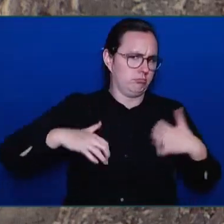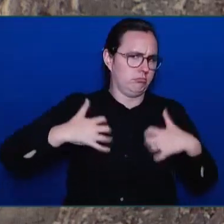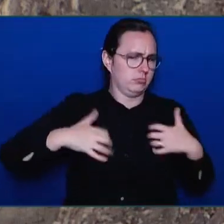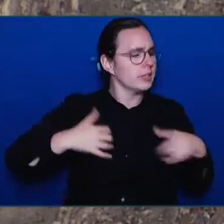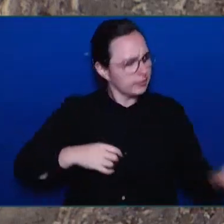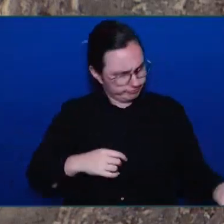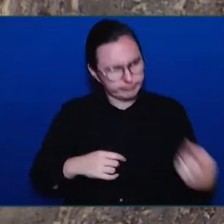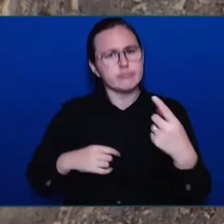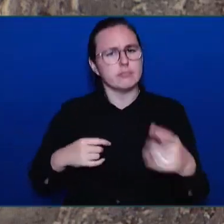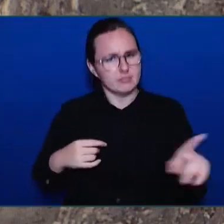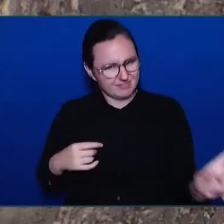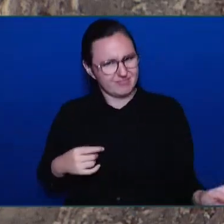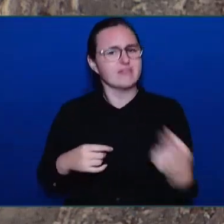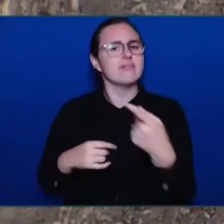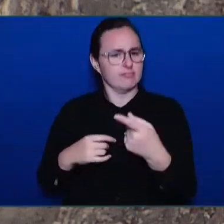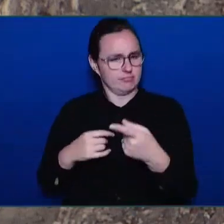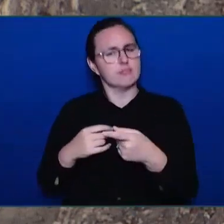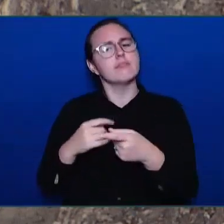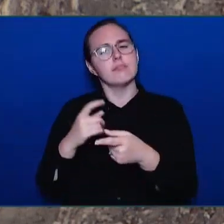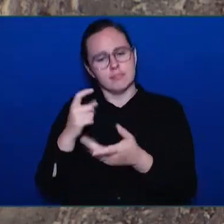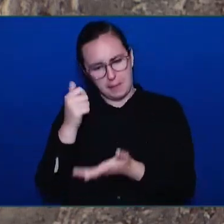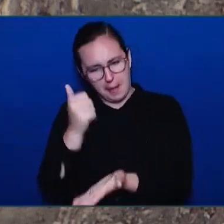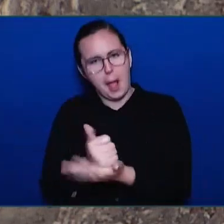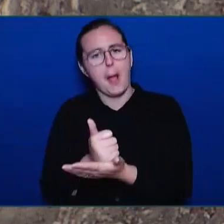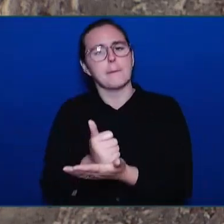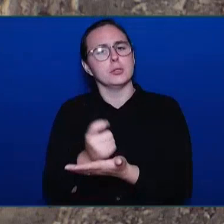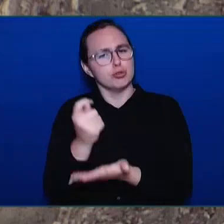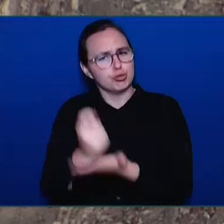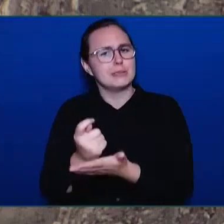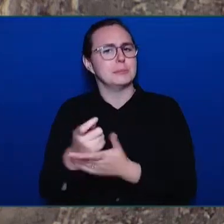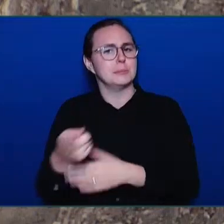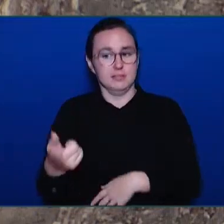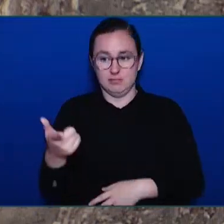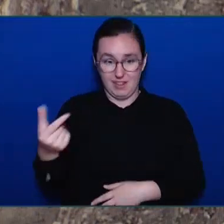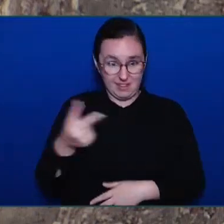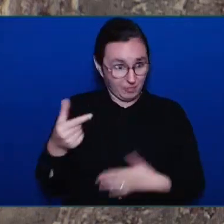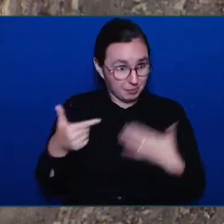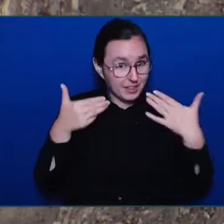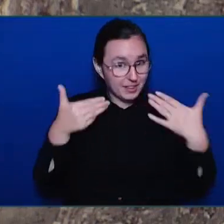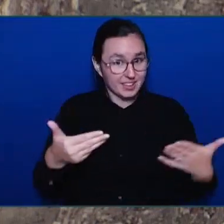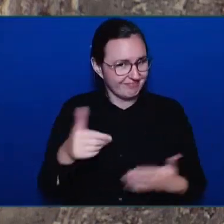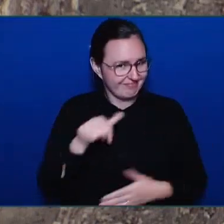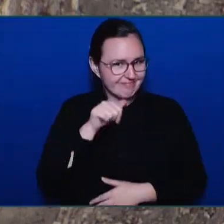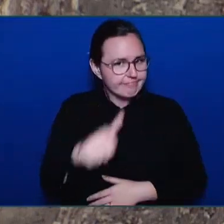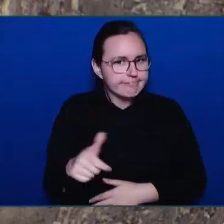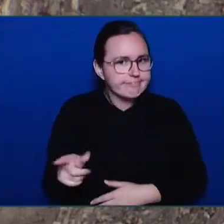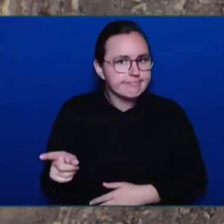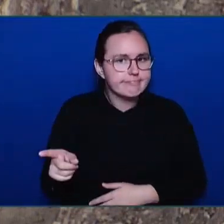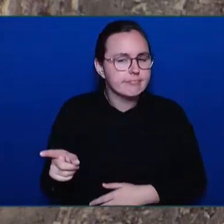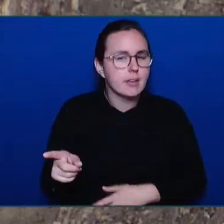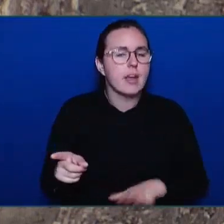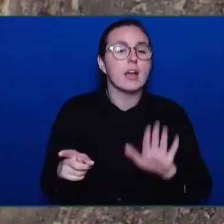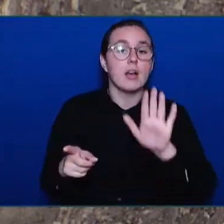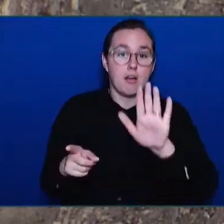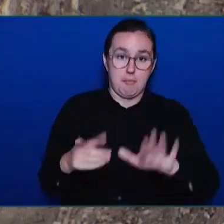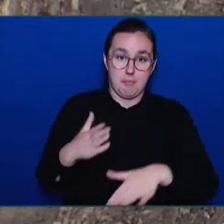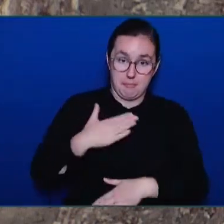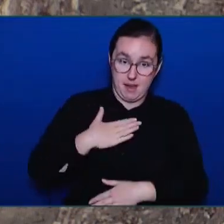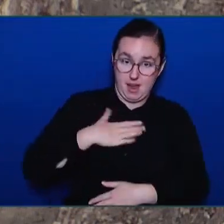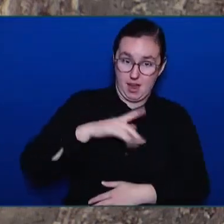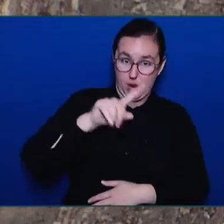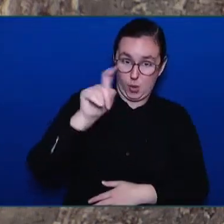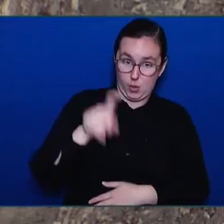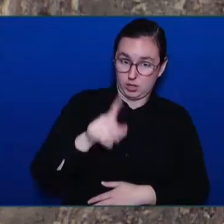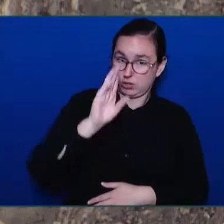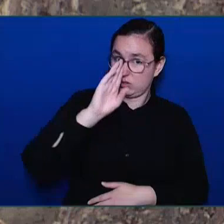direct. Does the government support involuntary care for vulnerable youth? Yes or no?